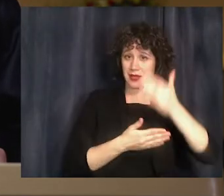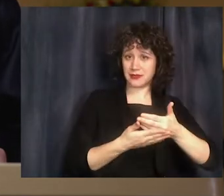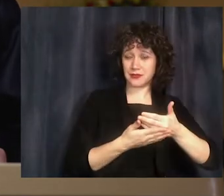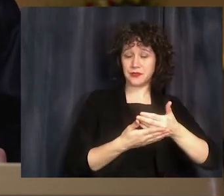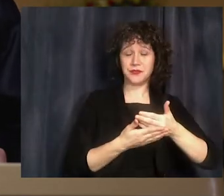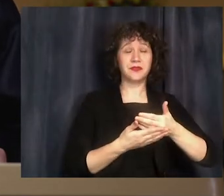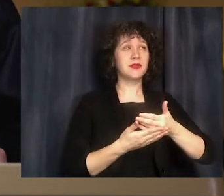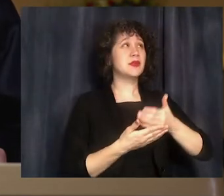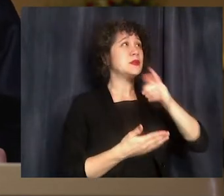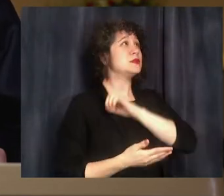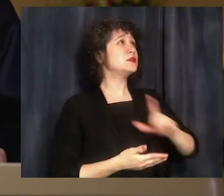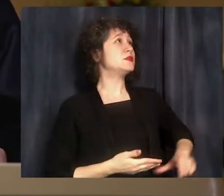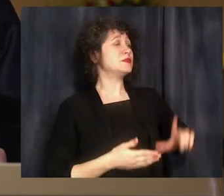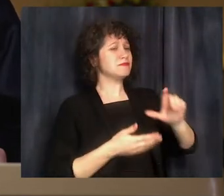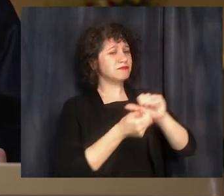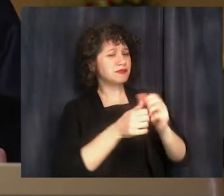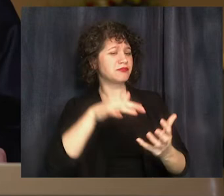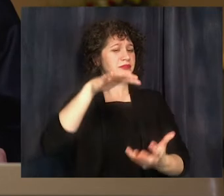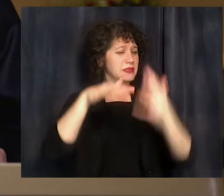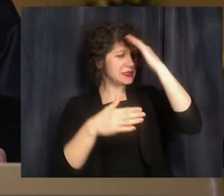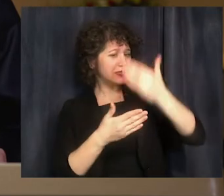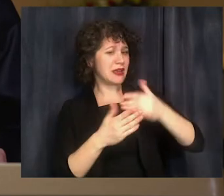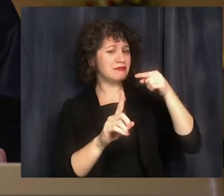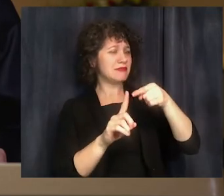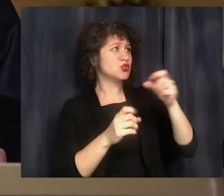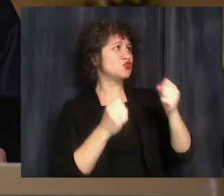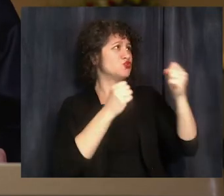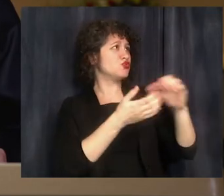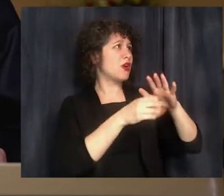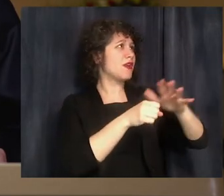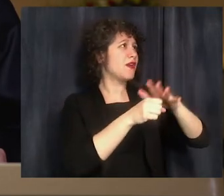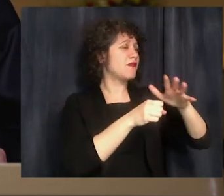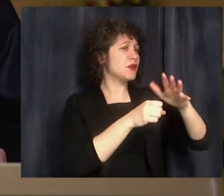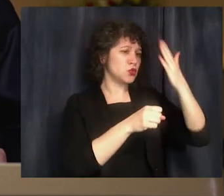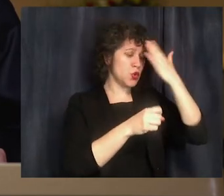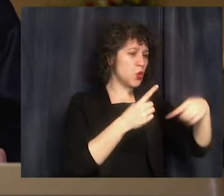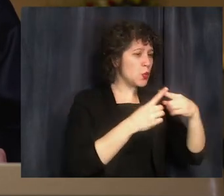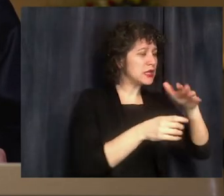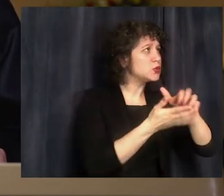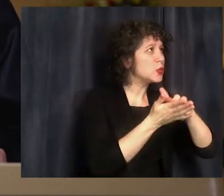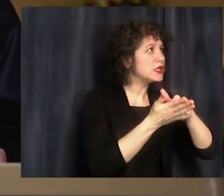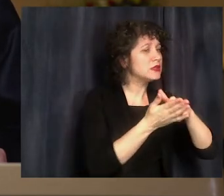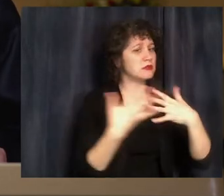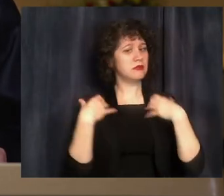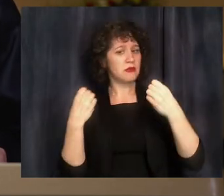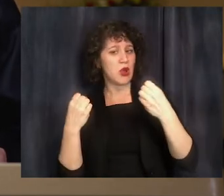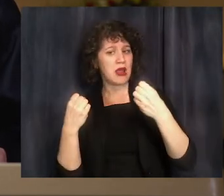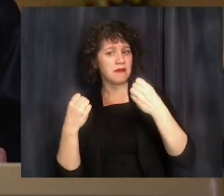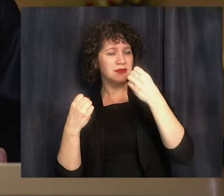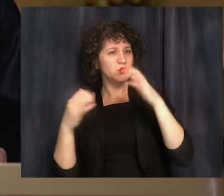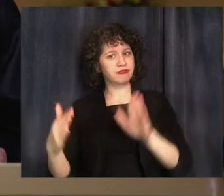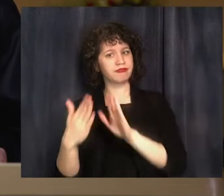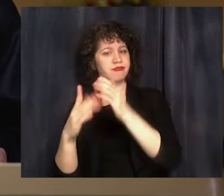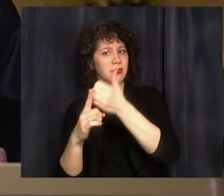O Lord, who will be strong enough to know when he is weak and brave enough to face himself when he is afraid. One who will